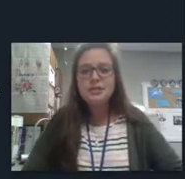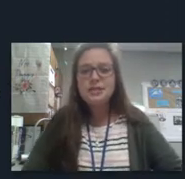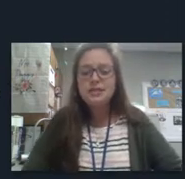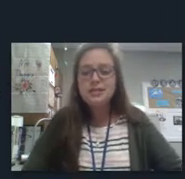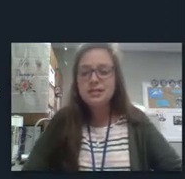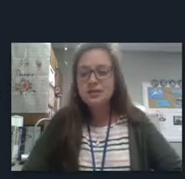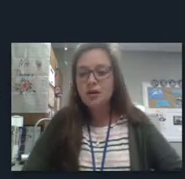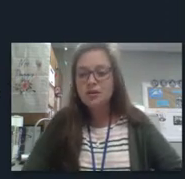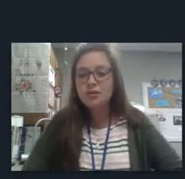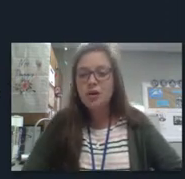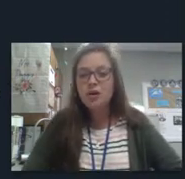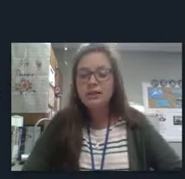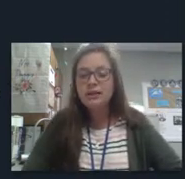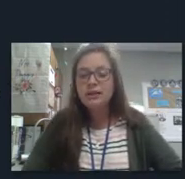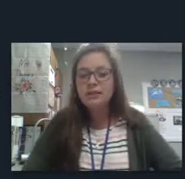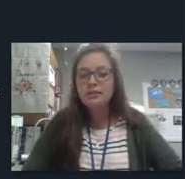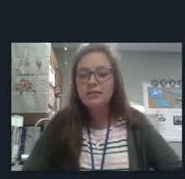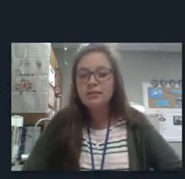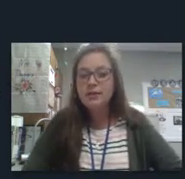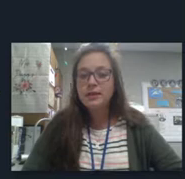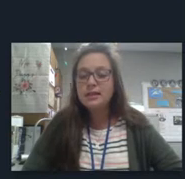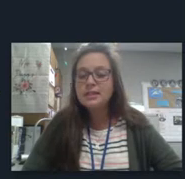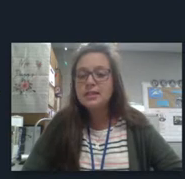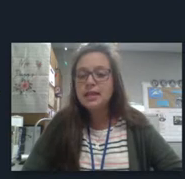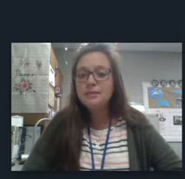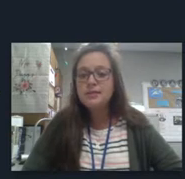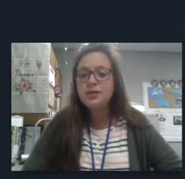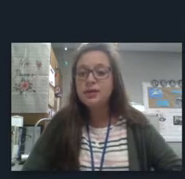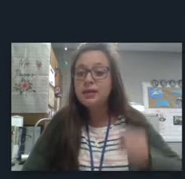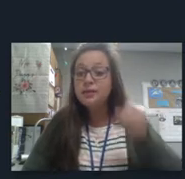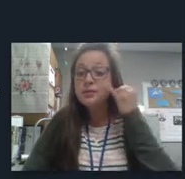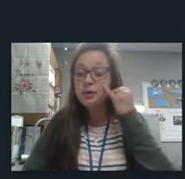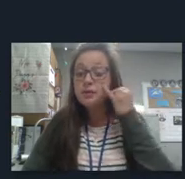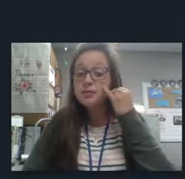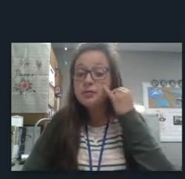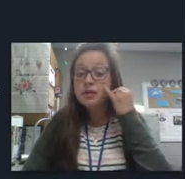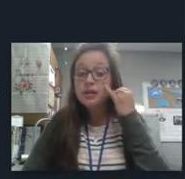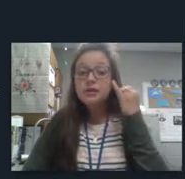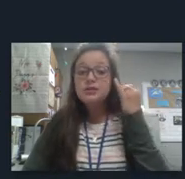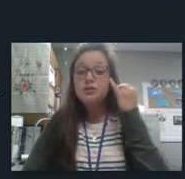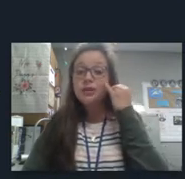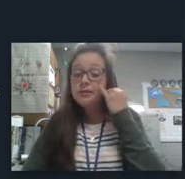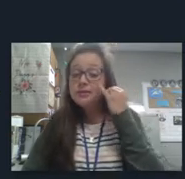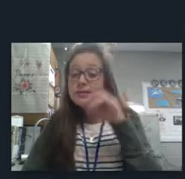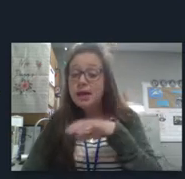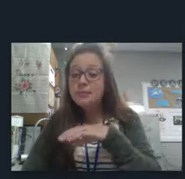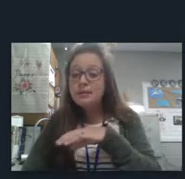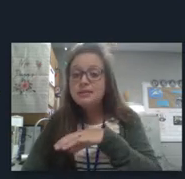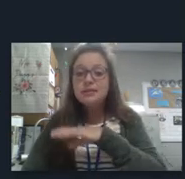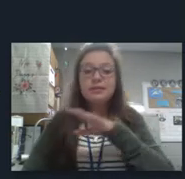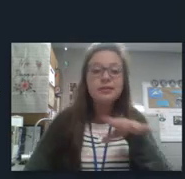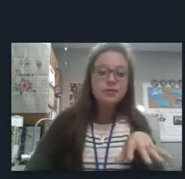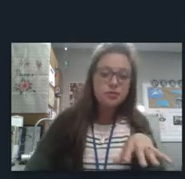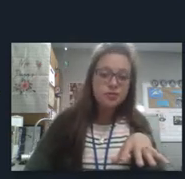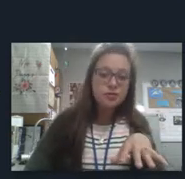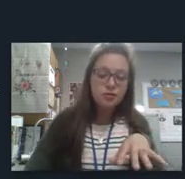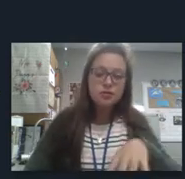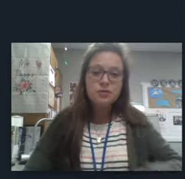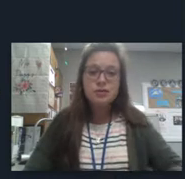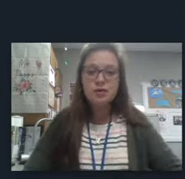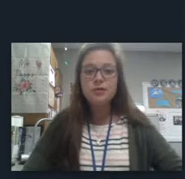Conditional sentences, these are also called if-then statements. So if or suppose. So if this happens, then there's